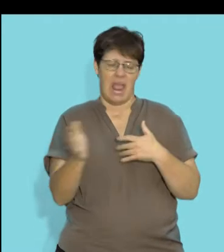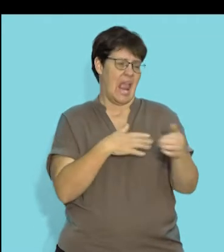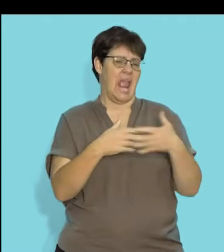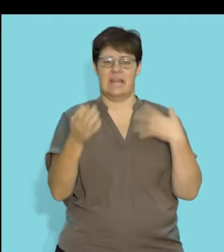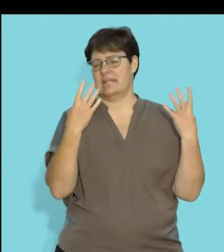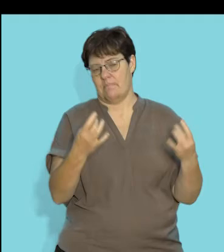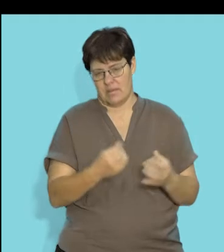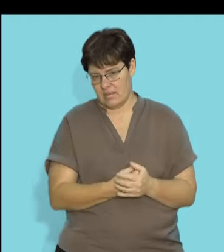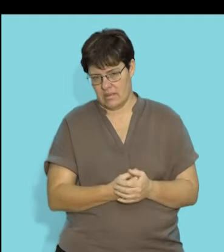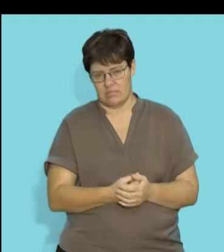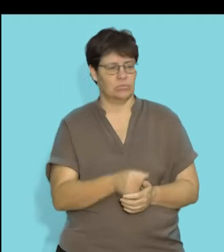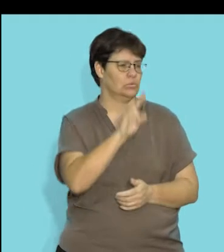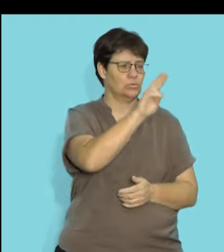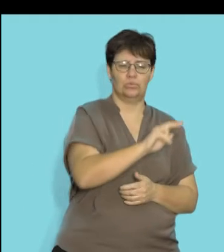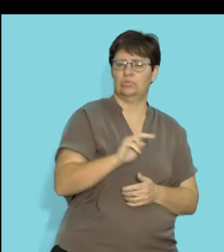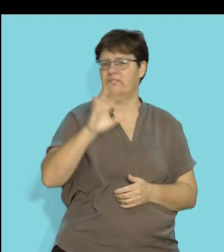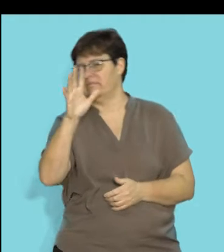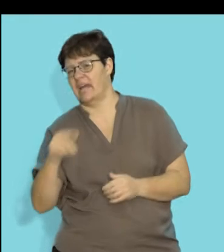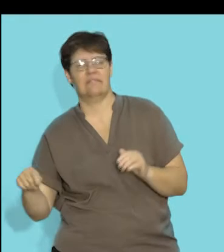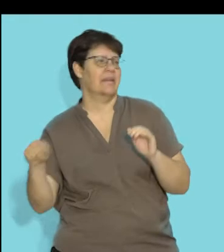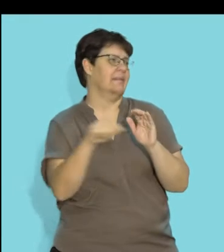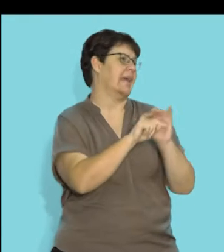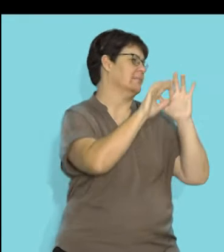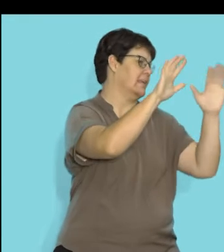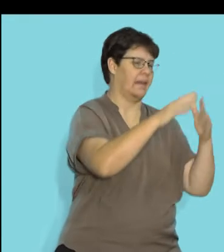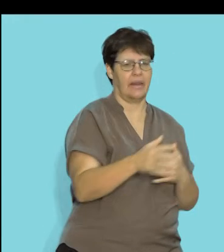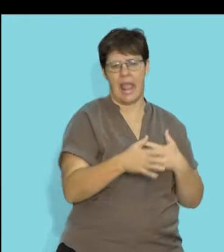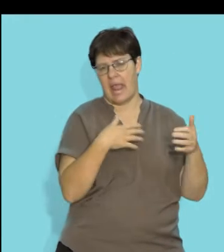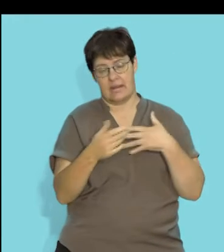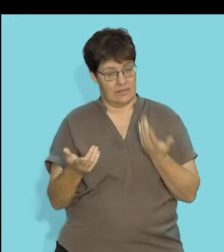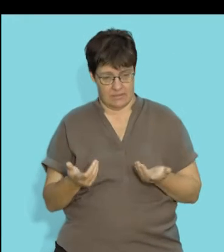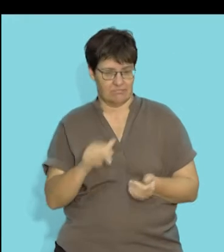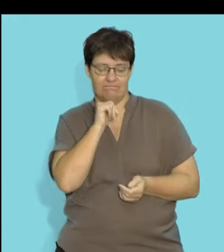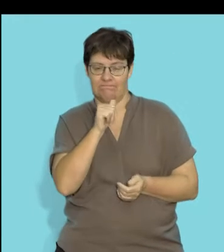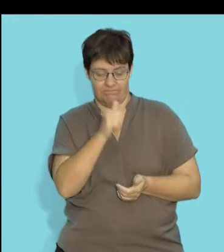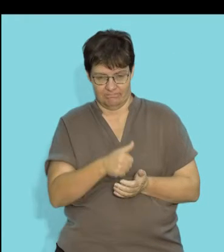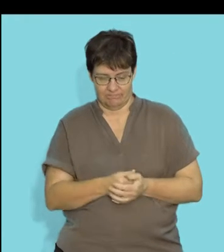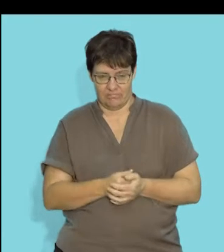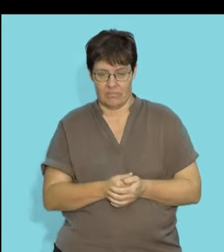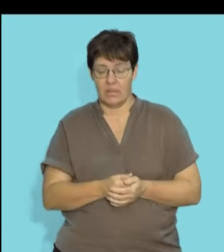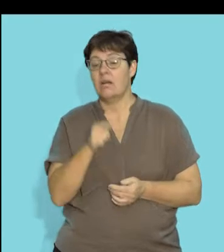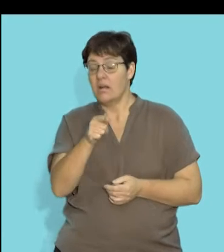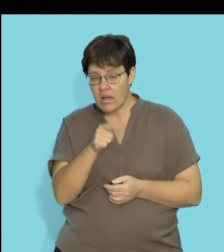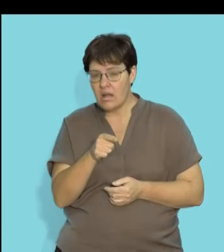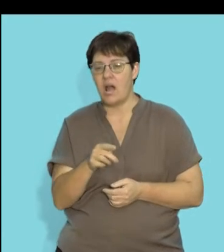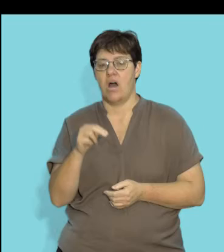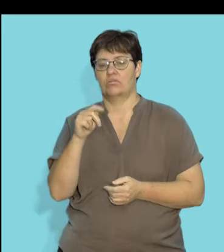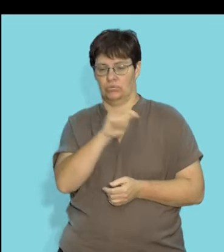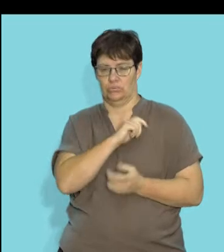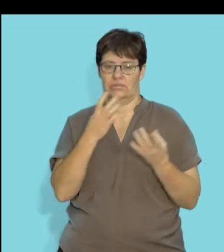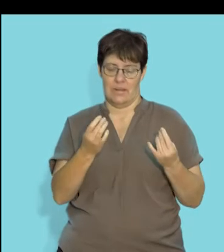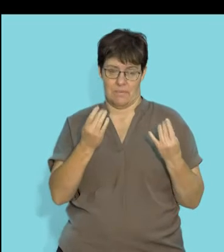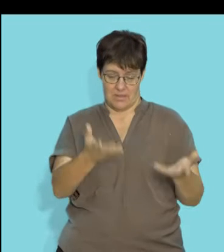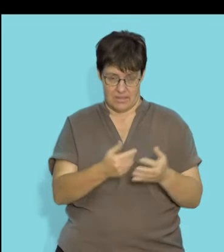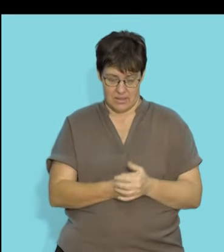be anything. The a can be 2, can be 5, can be negative 10. It does not really matter as long as it is a real